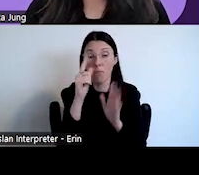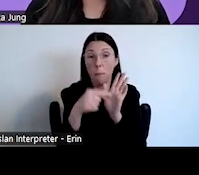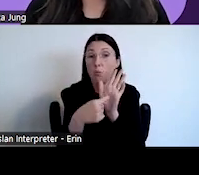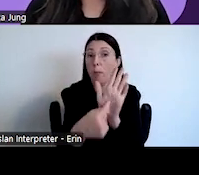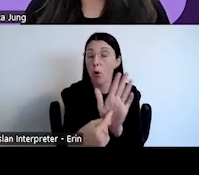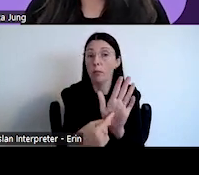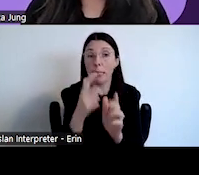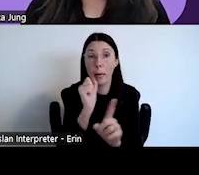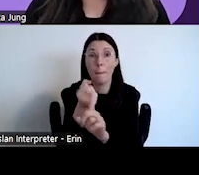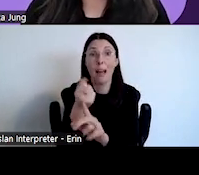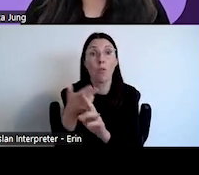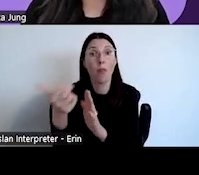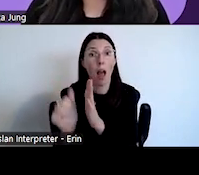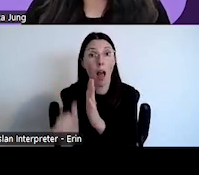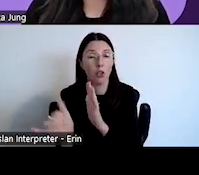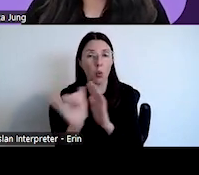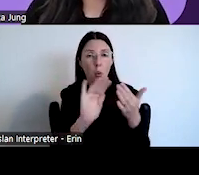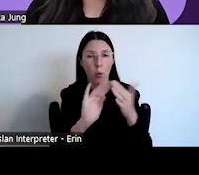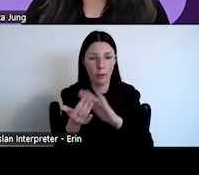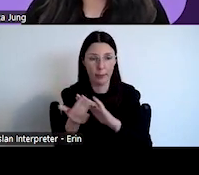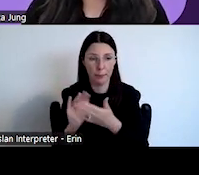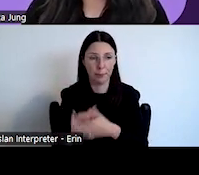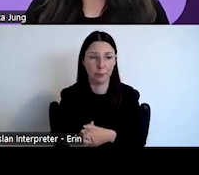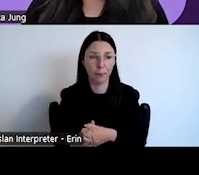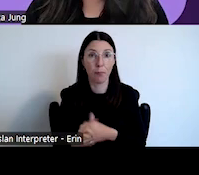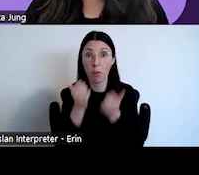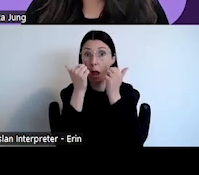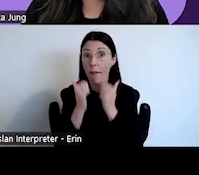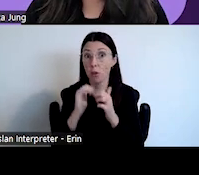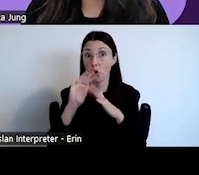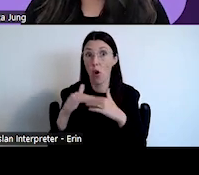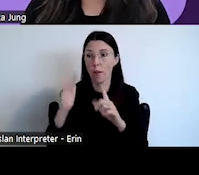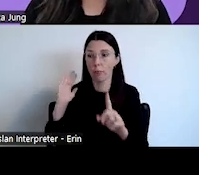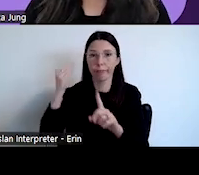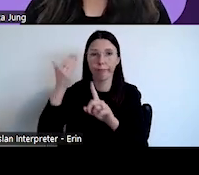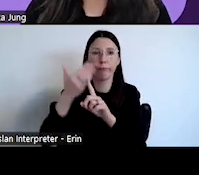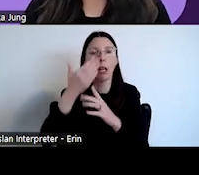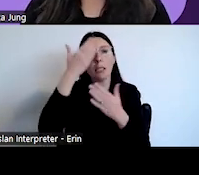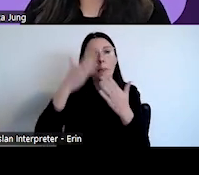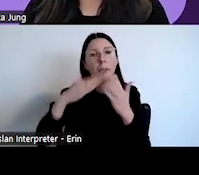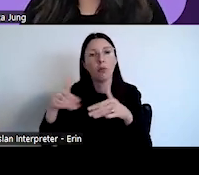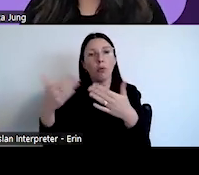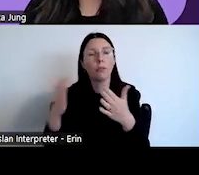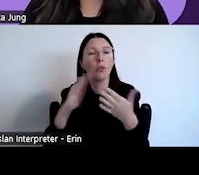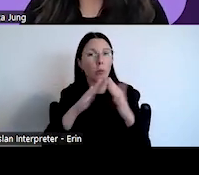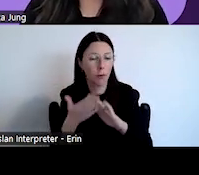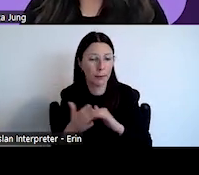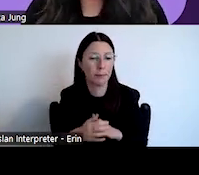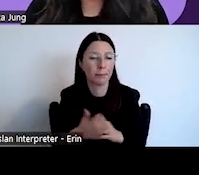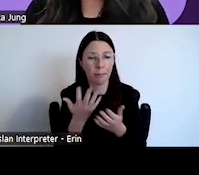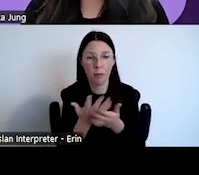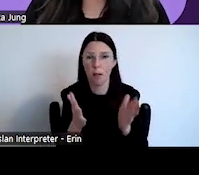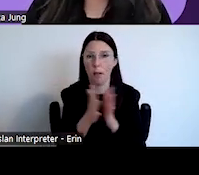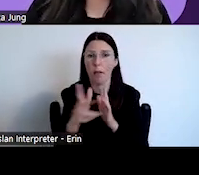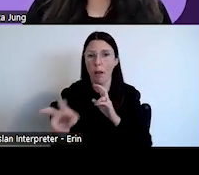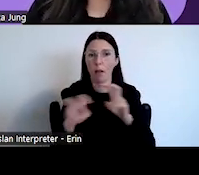communities, evidence of significant experiences offered to communities, how the activity is relevant to the